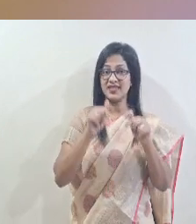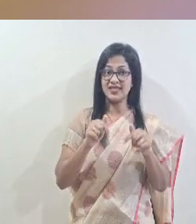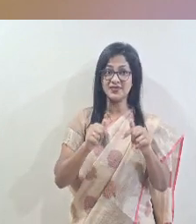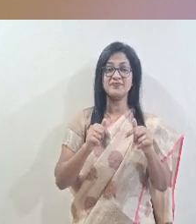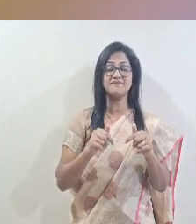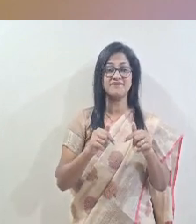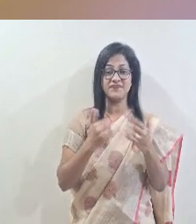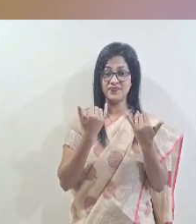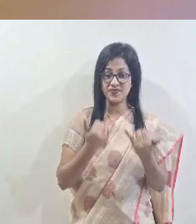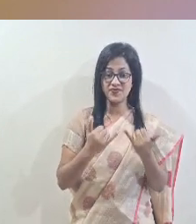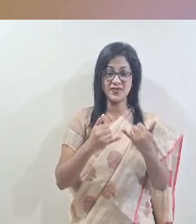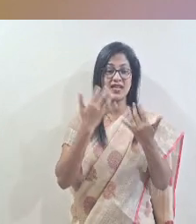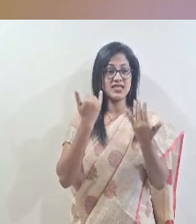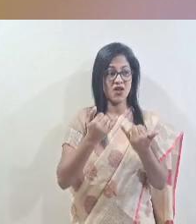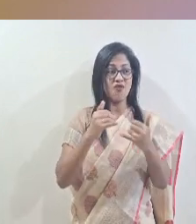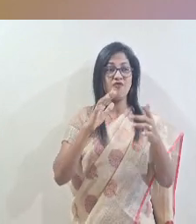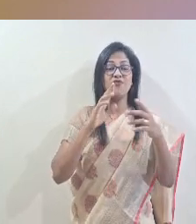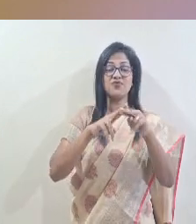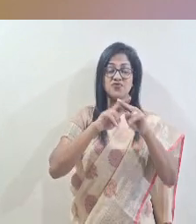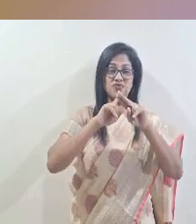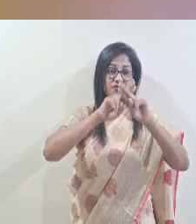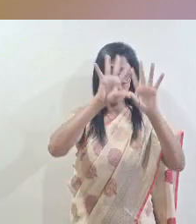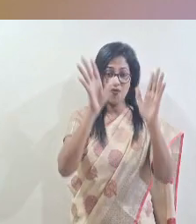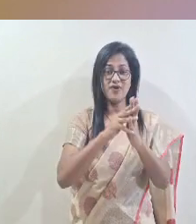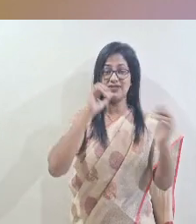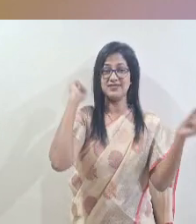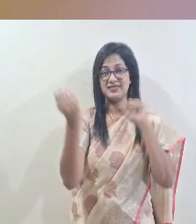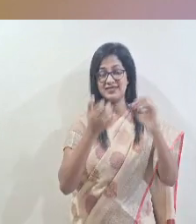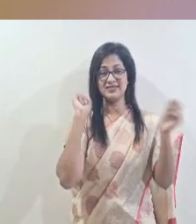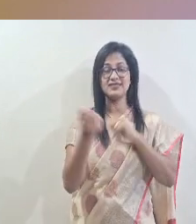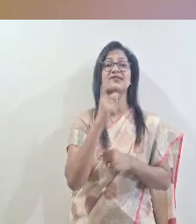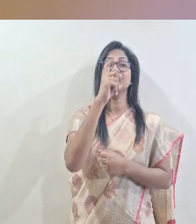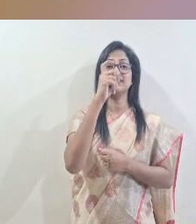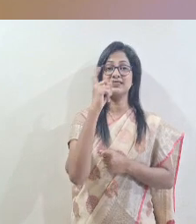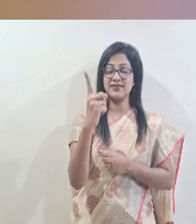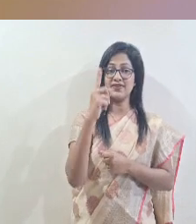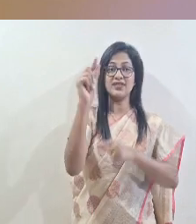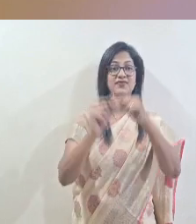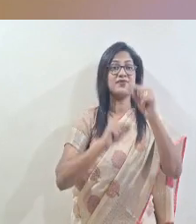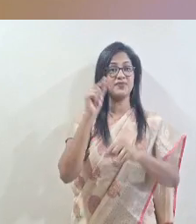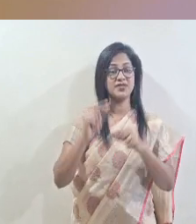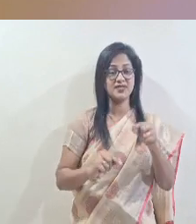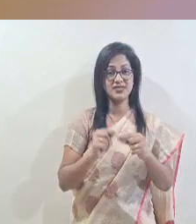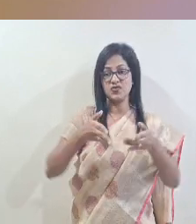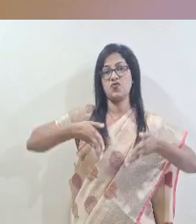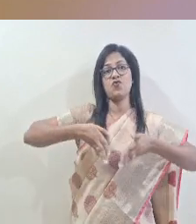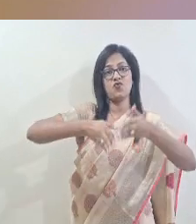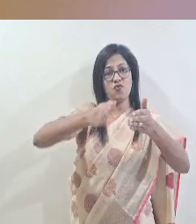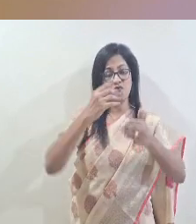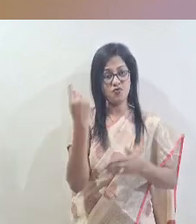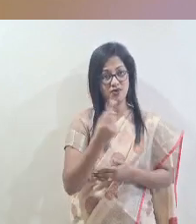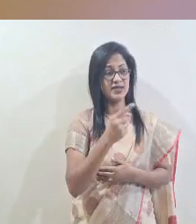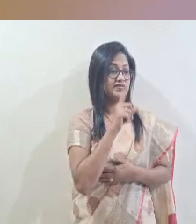of total freight traffic, 71% is shared by road and only 17.5% is shared by